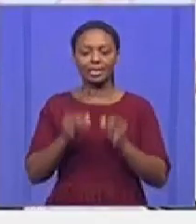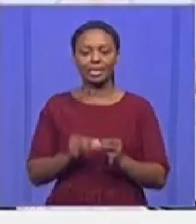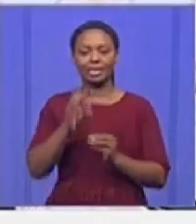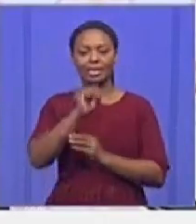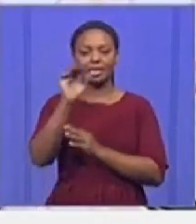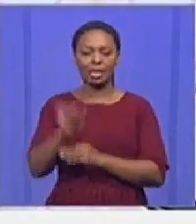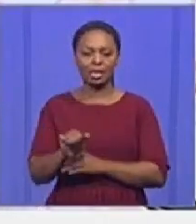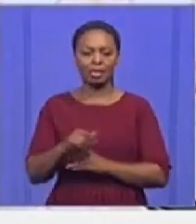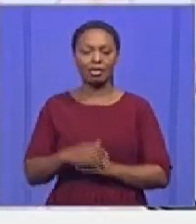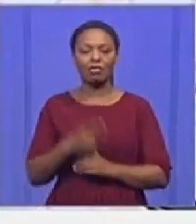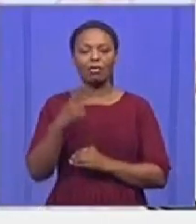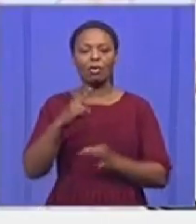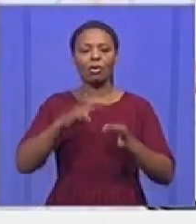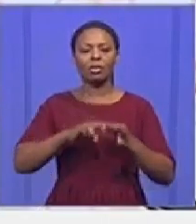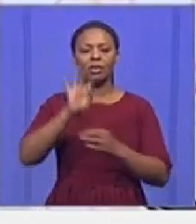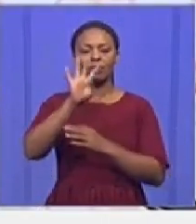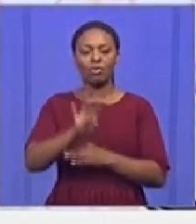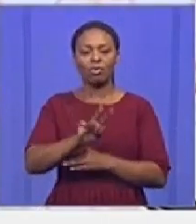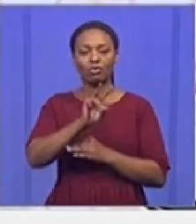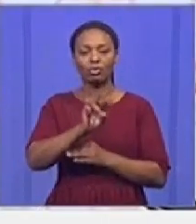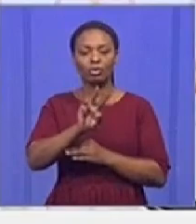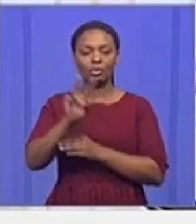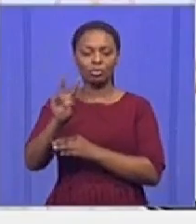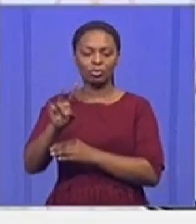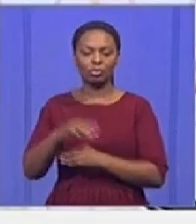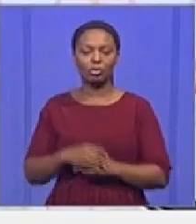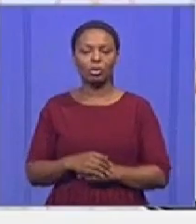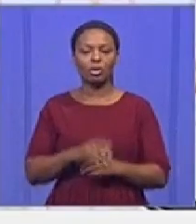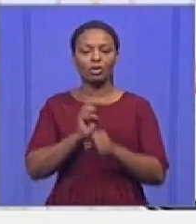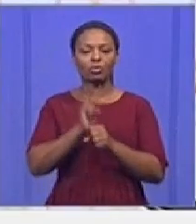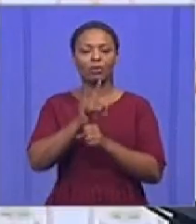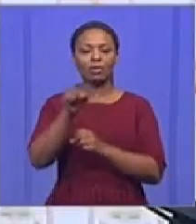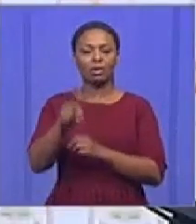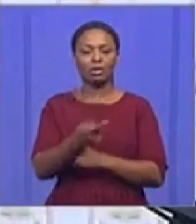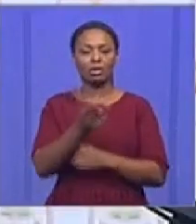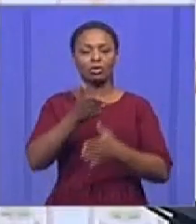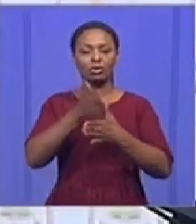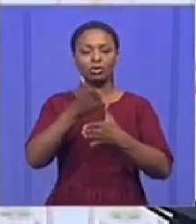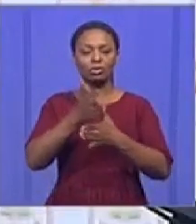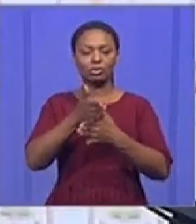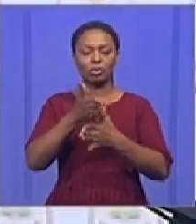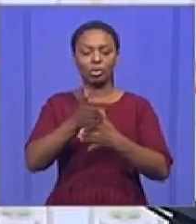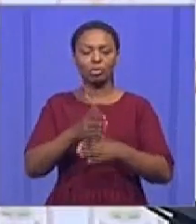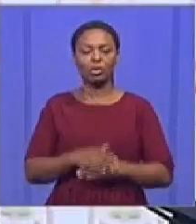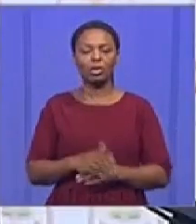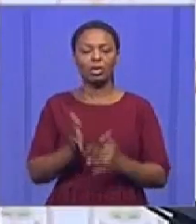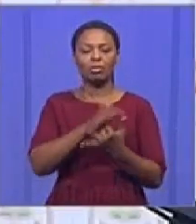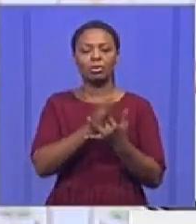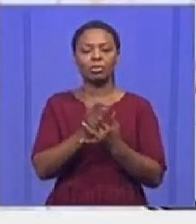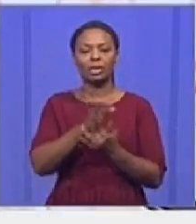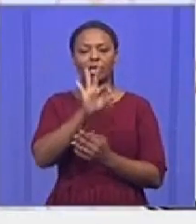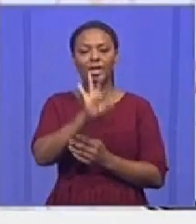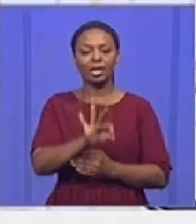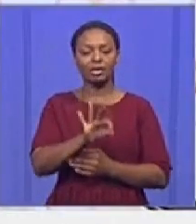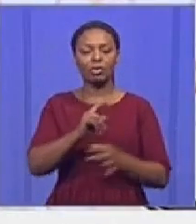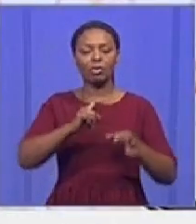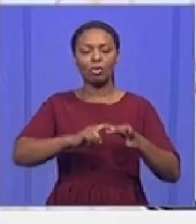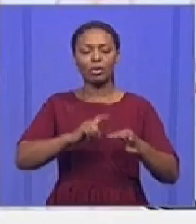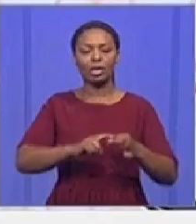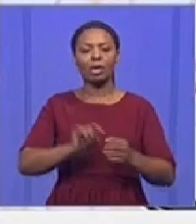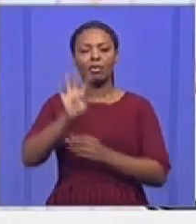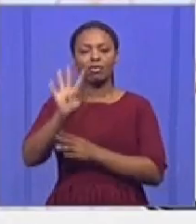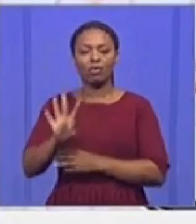survey for quarter 4 2022, 12,000 jobs were gained between the third quarter and